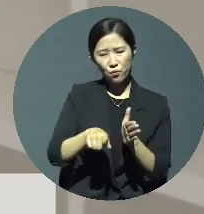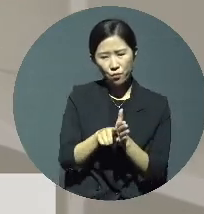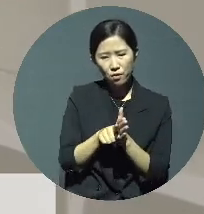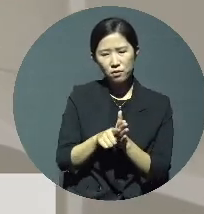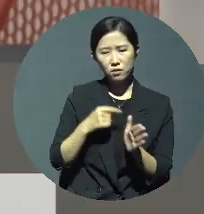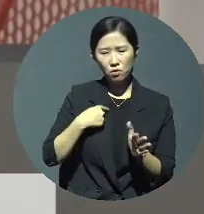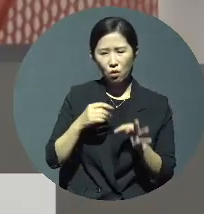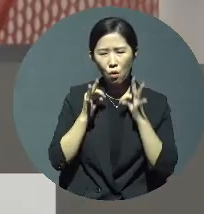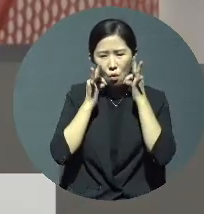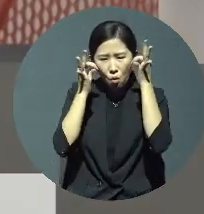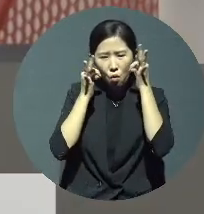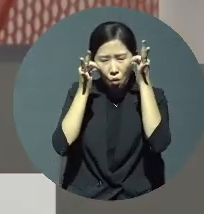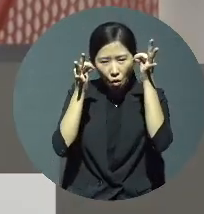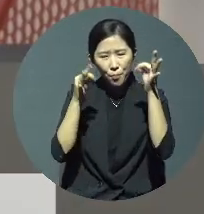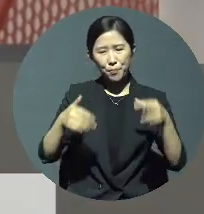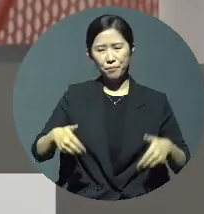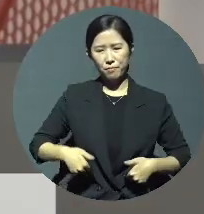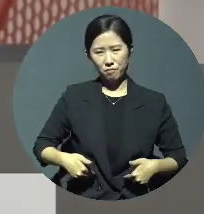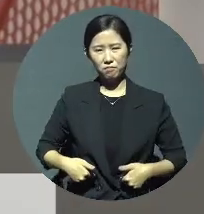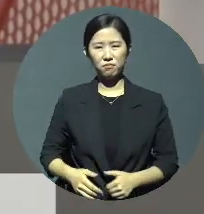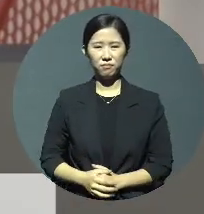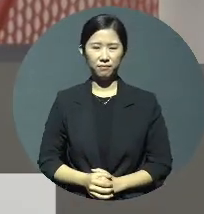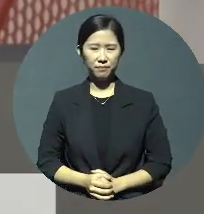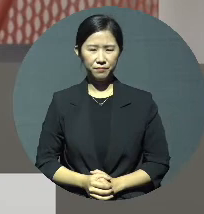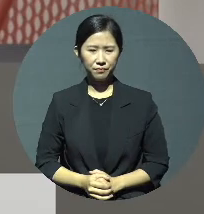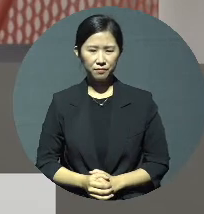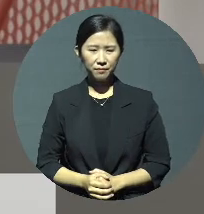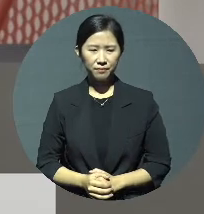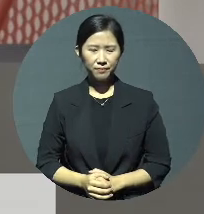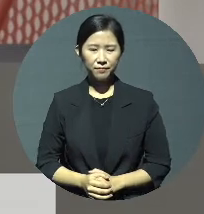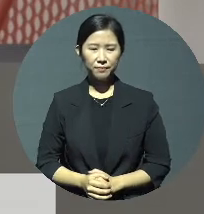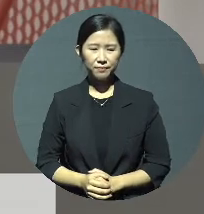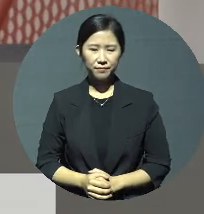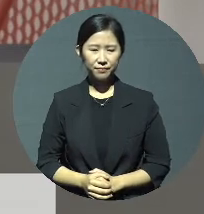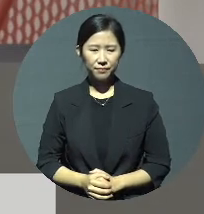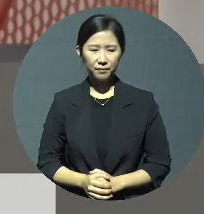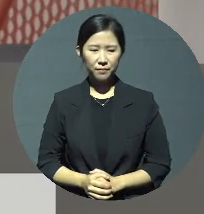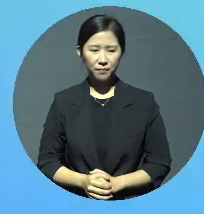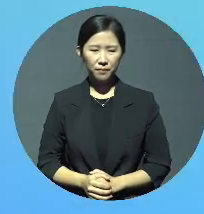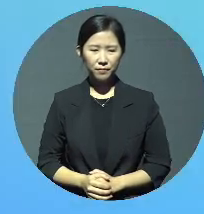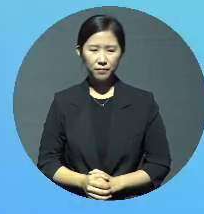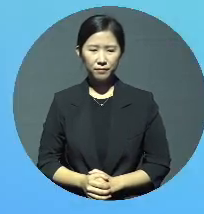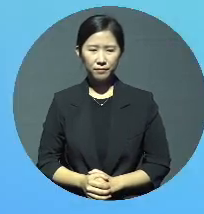dematerialize a product and deliver it with a digital experience?